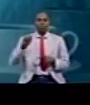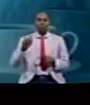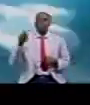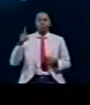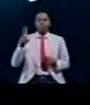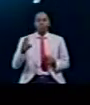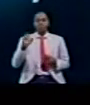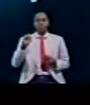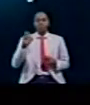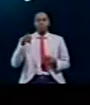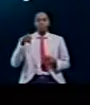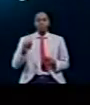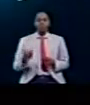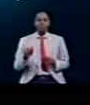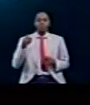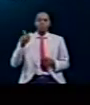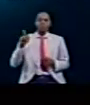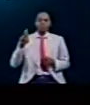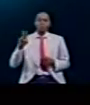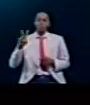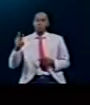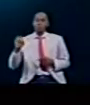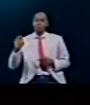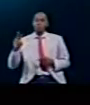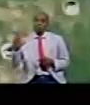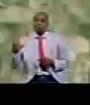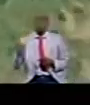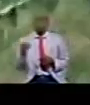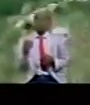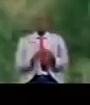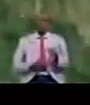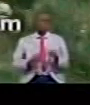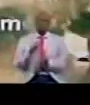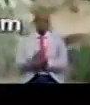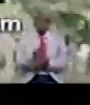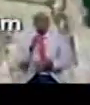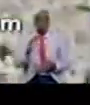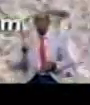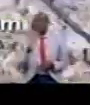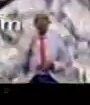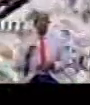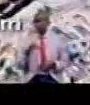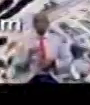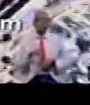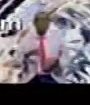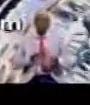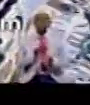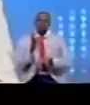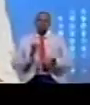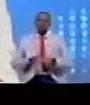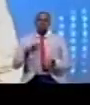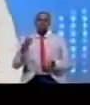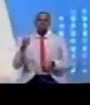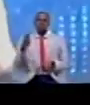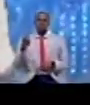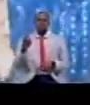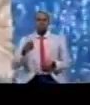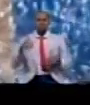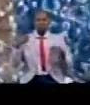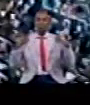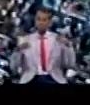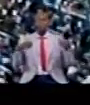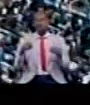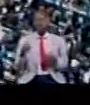that your hand continually resting upon her. Every time she look up to you, Father, speedily,